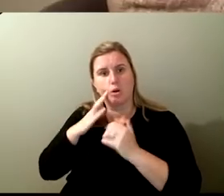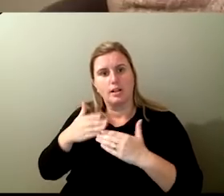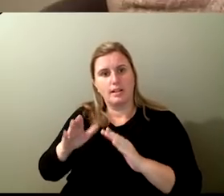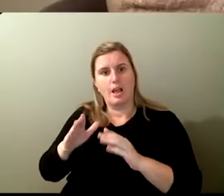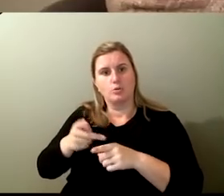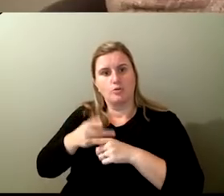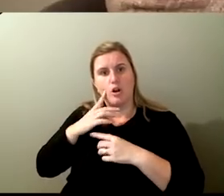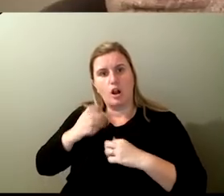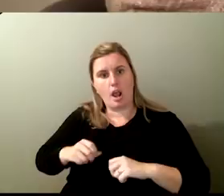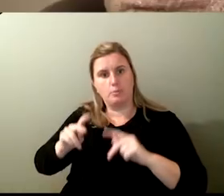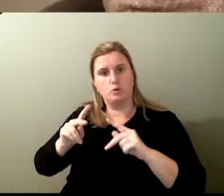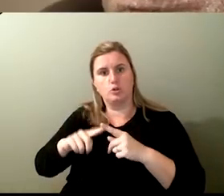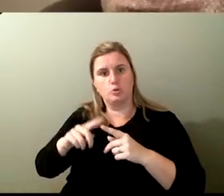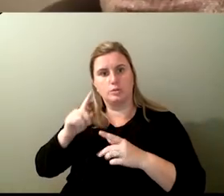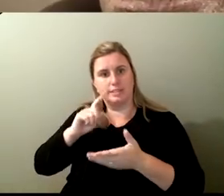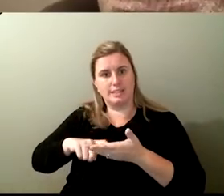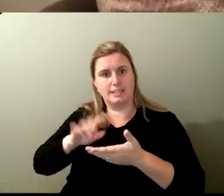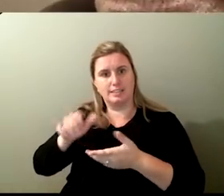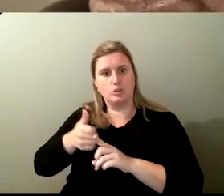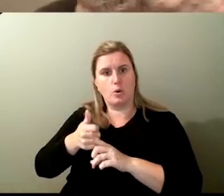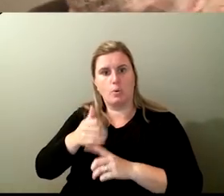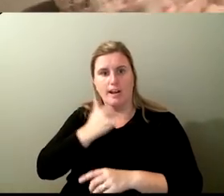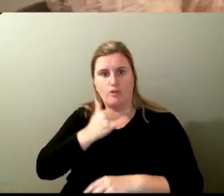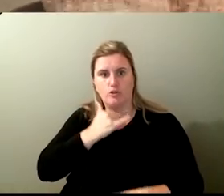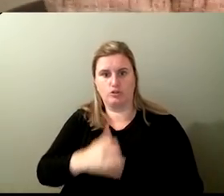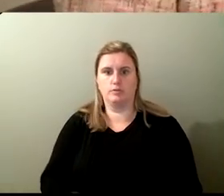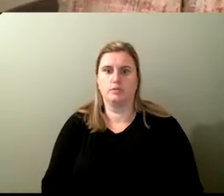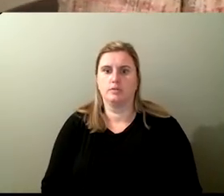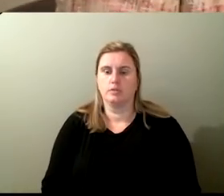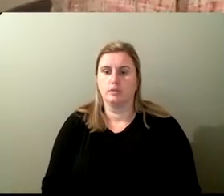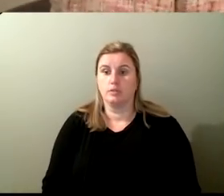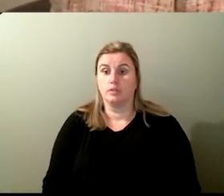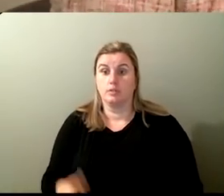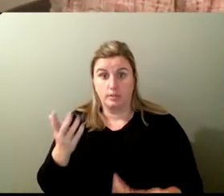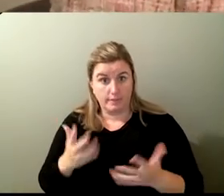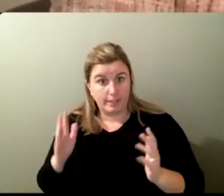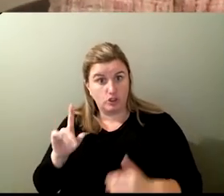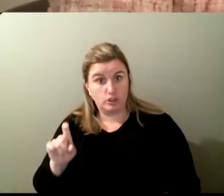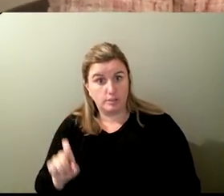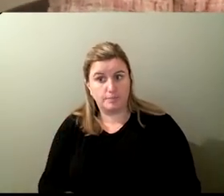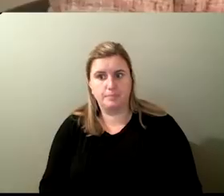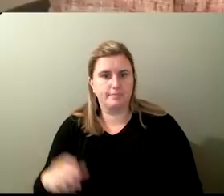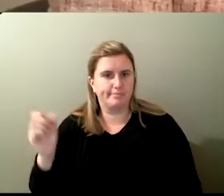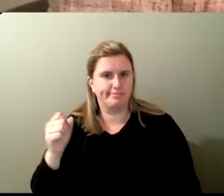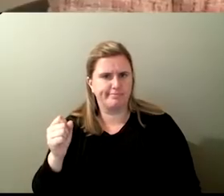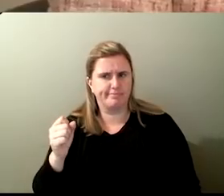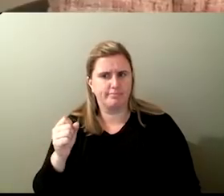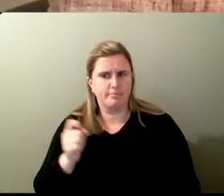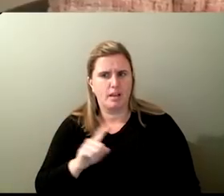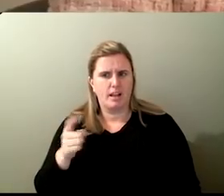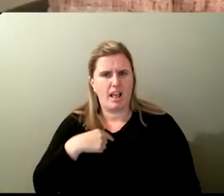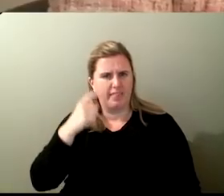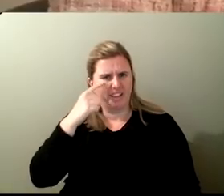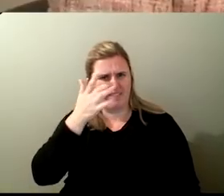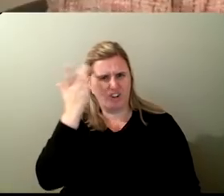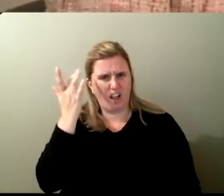an opportunity to detect his own errors. Are you finished? Yes, but I think I forgot something